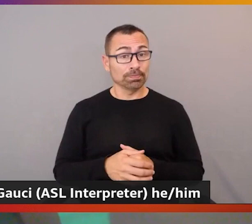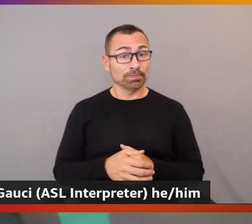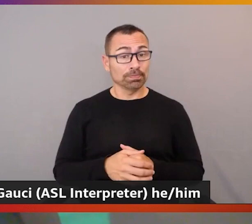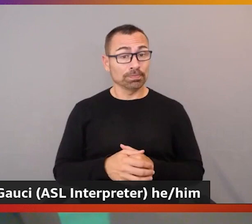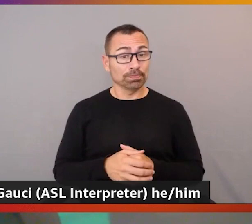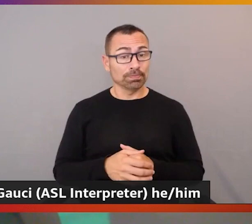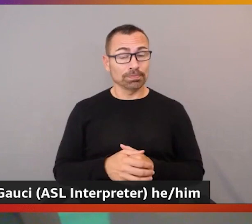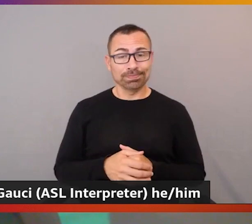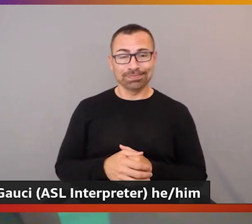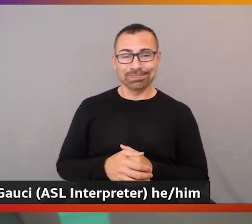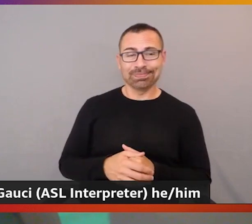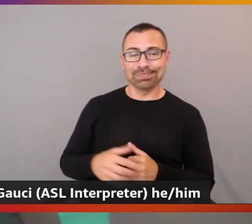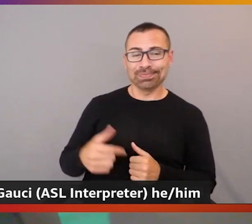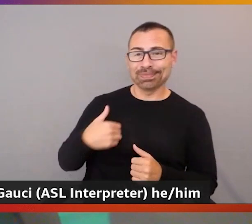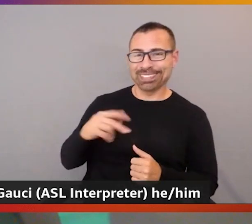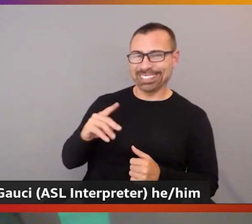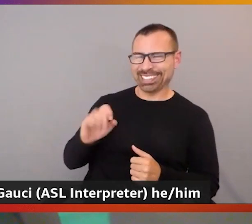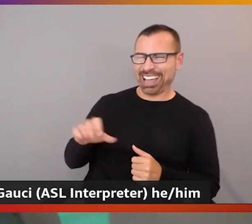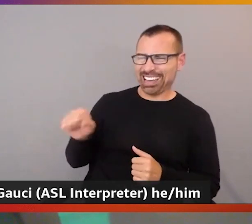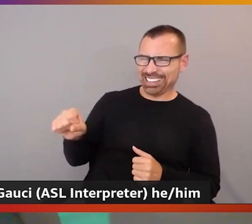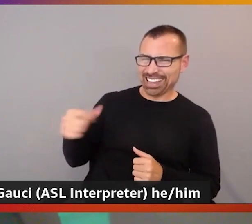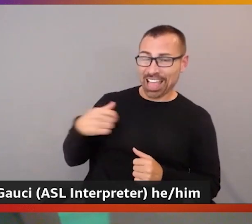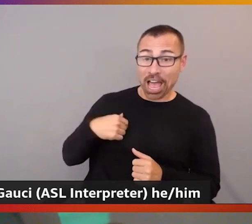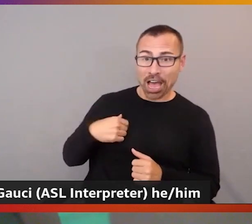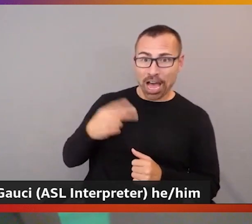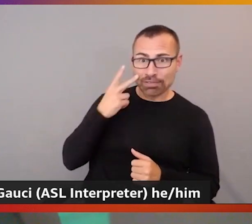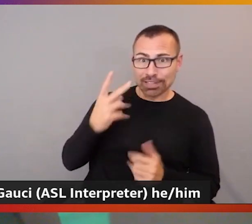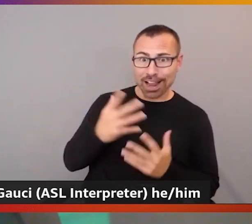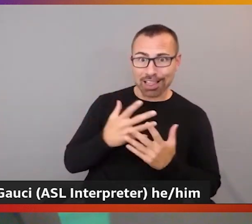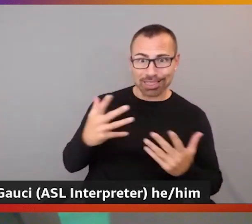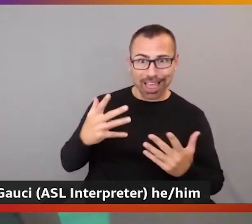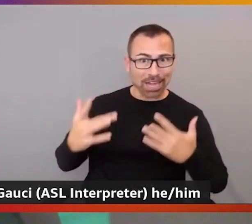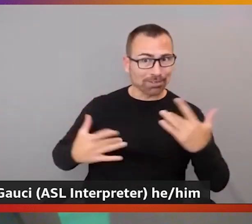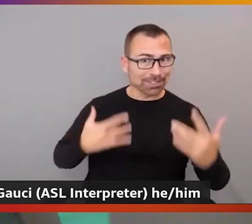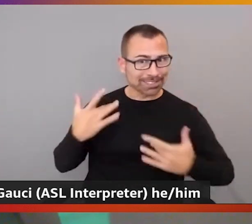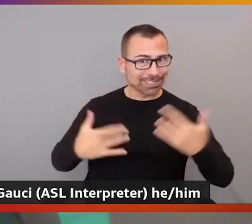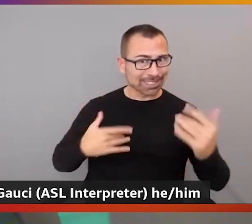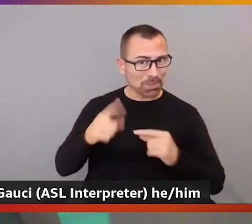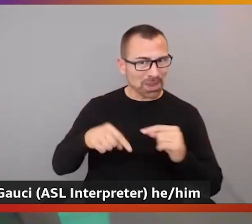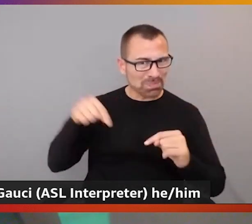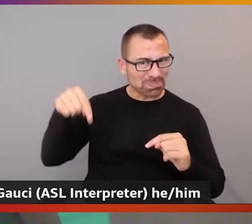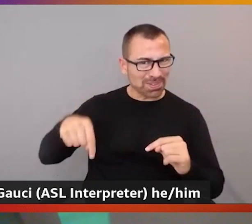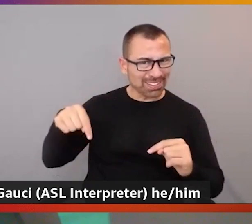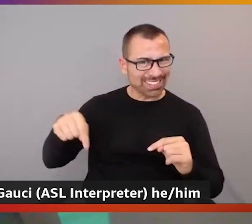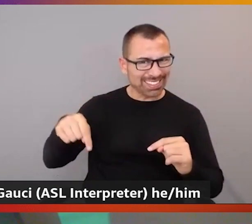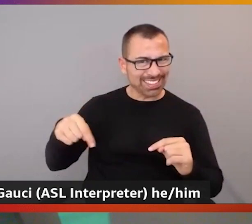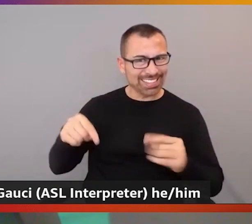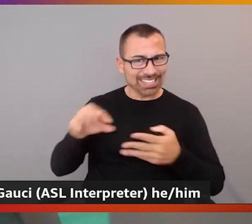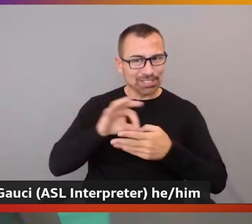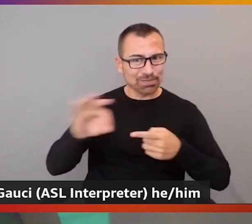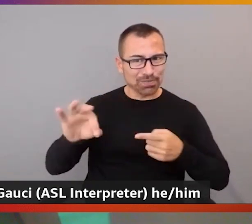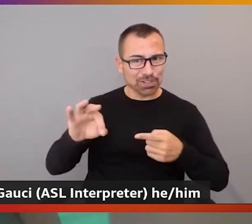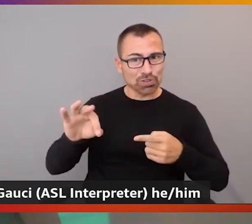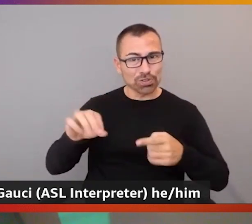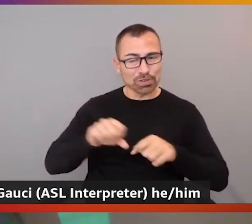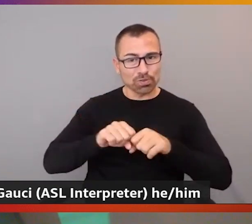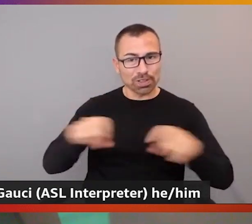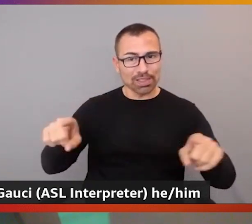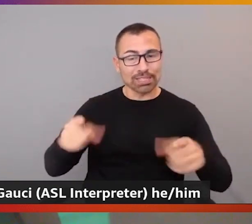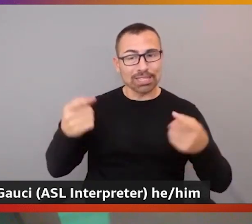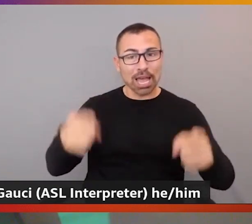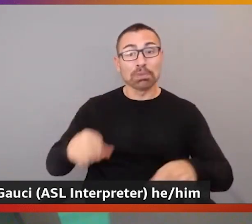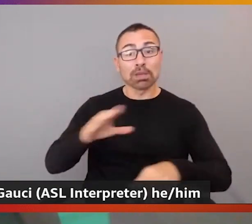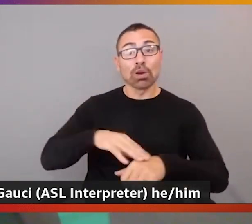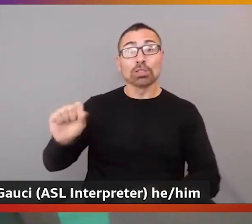Yeah, and I have actually seen quite a bit of buzz about this feature release on the social media sphere.